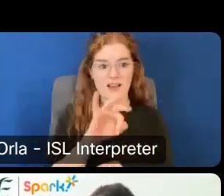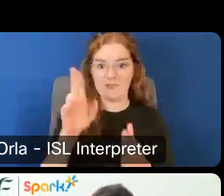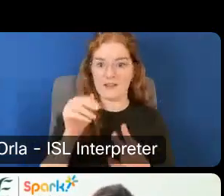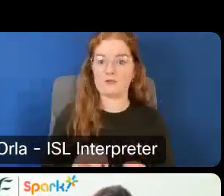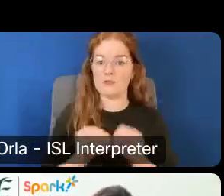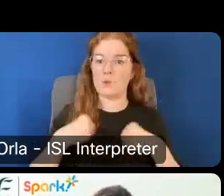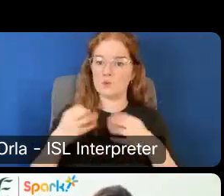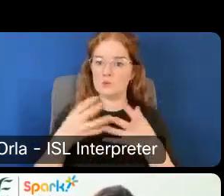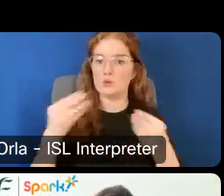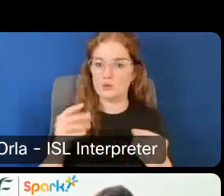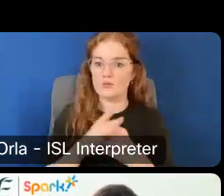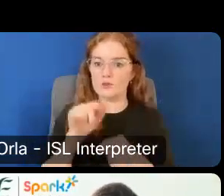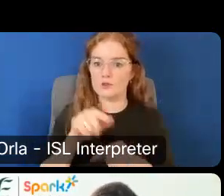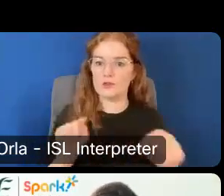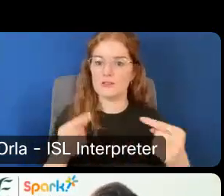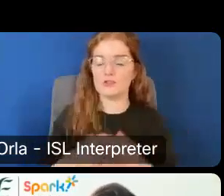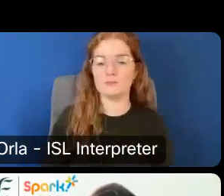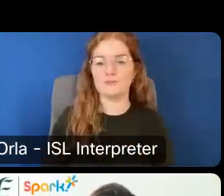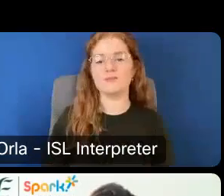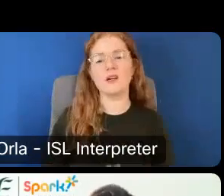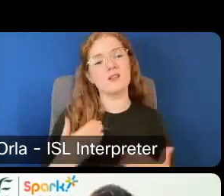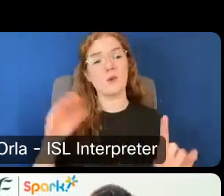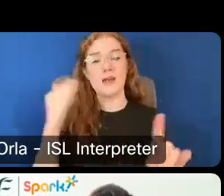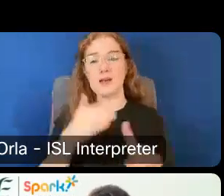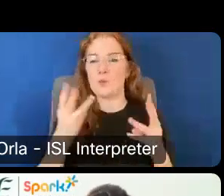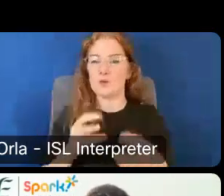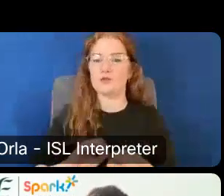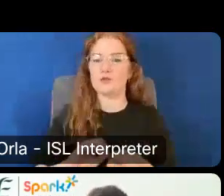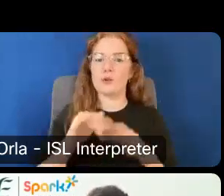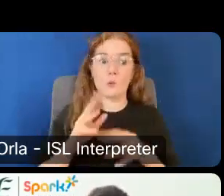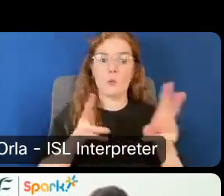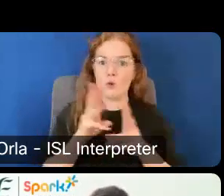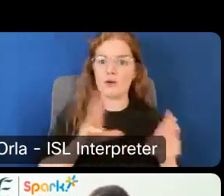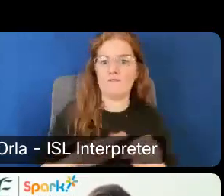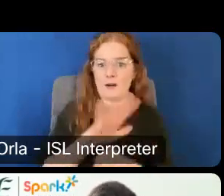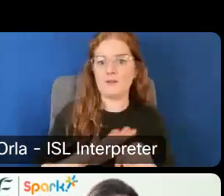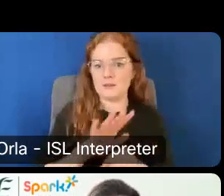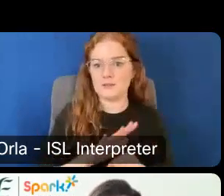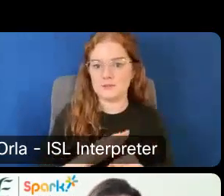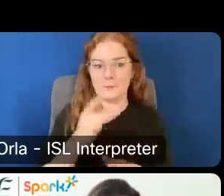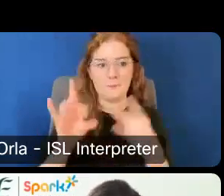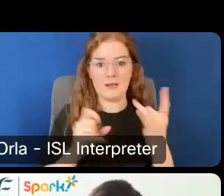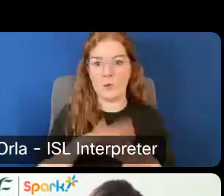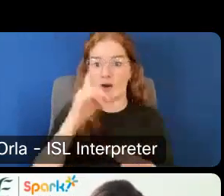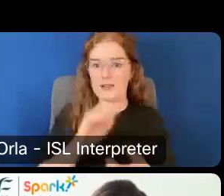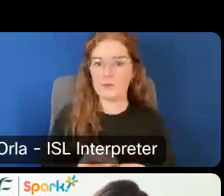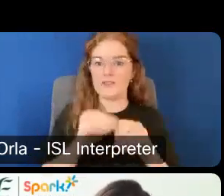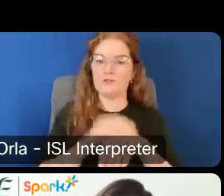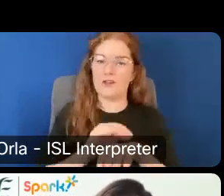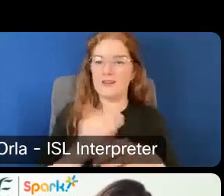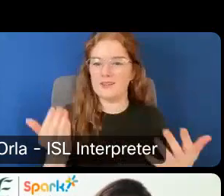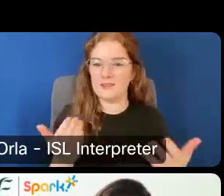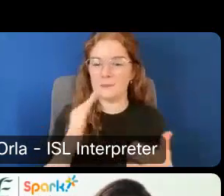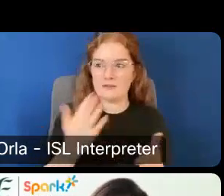challenges. And what we want to do is to create a work environment that is innovation friendly, where